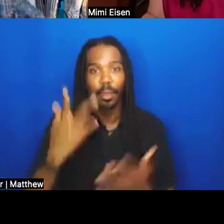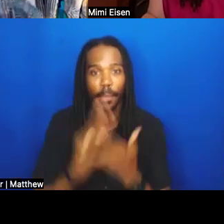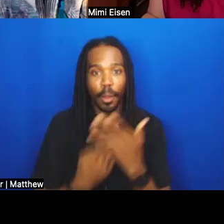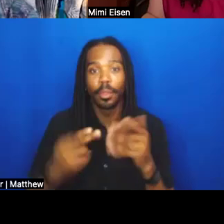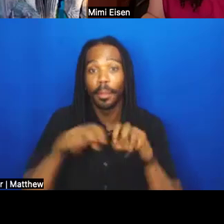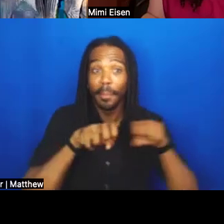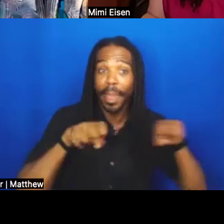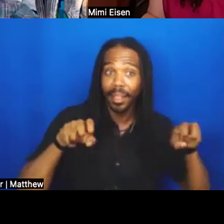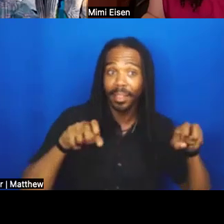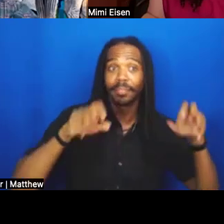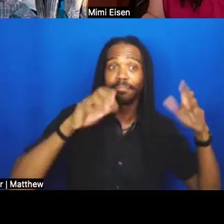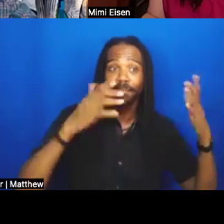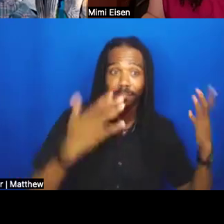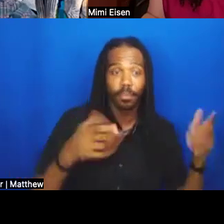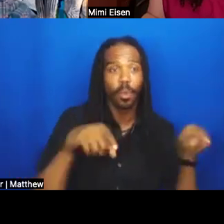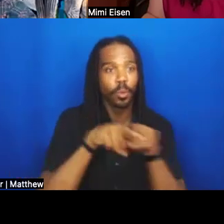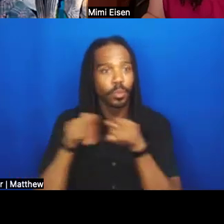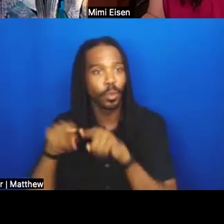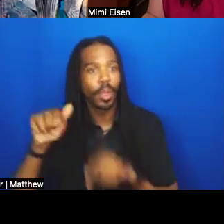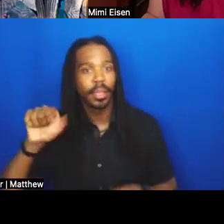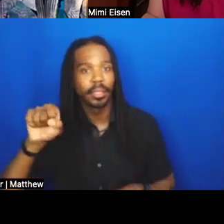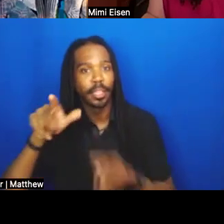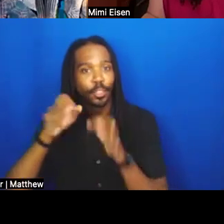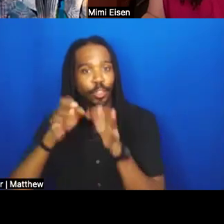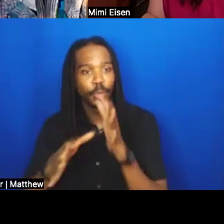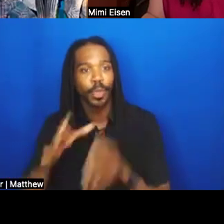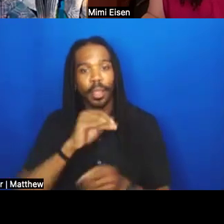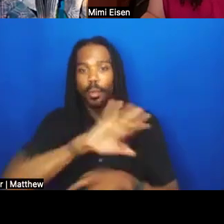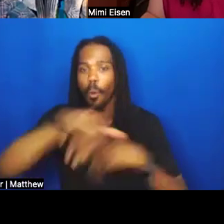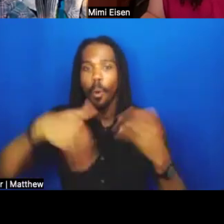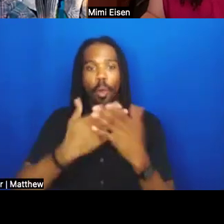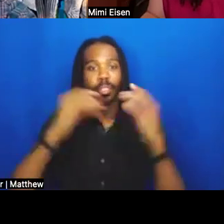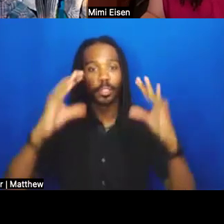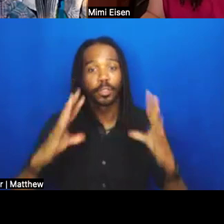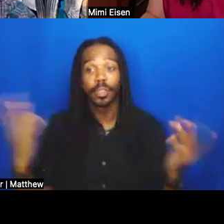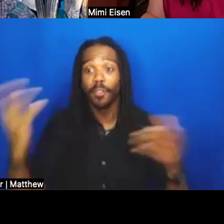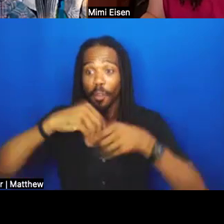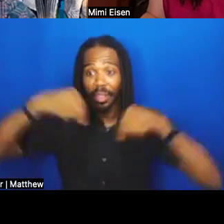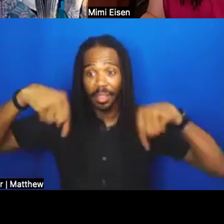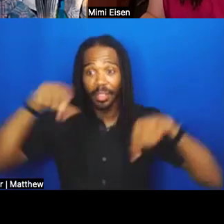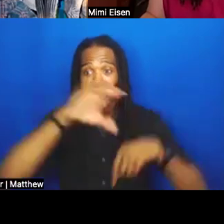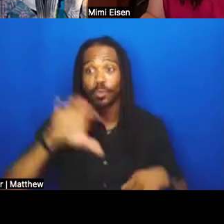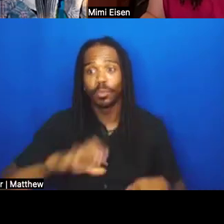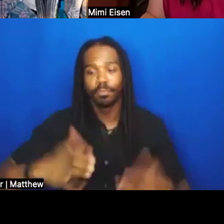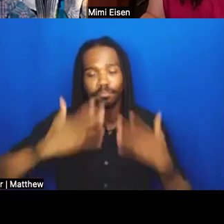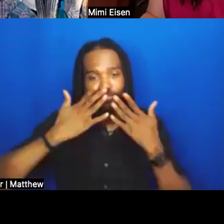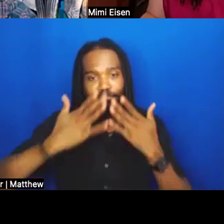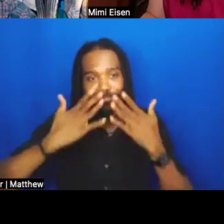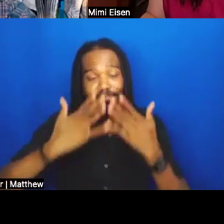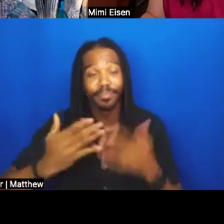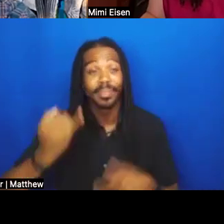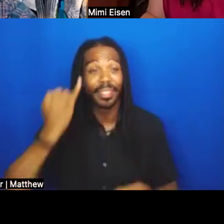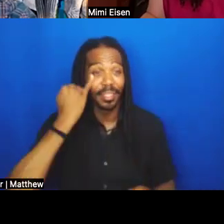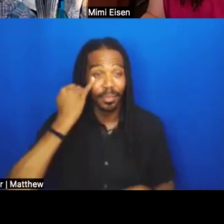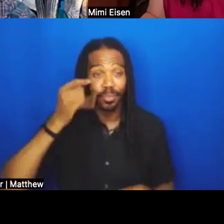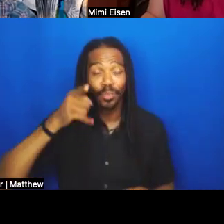panelists, but also our ASL interpreters and all the teachers on the call. if you can just kind of make